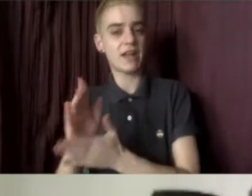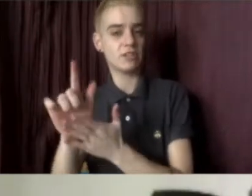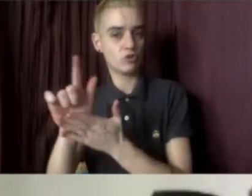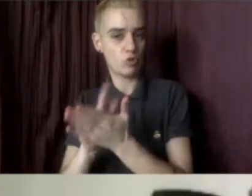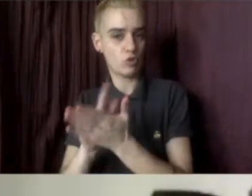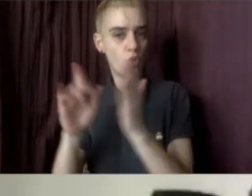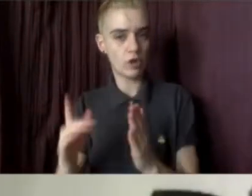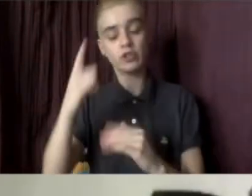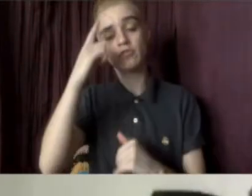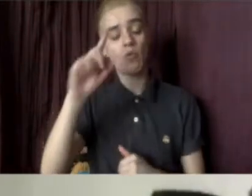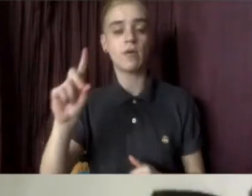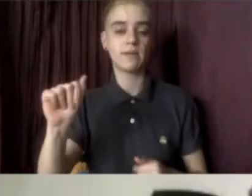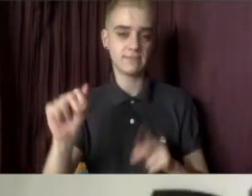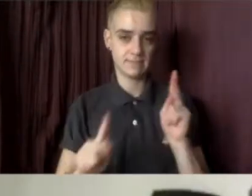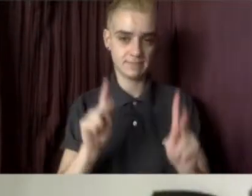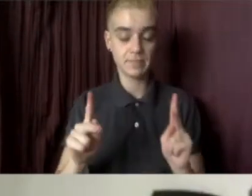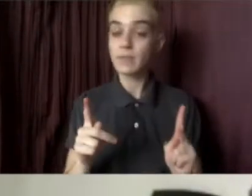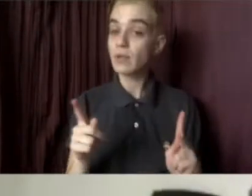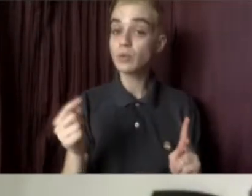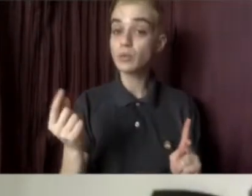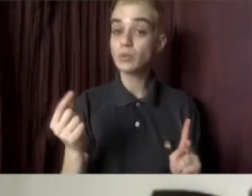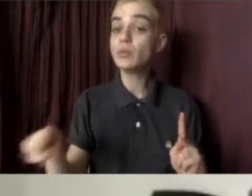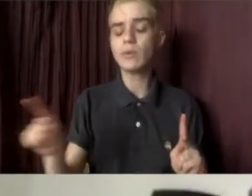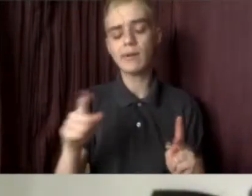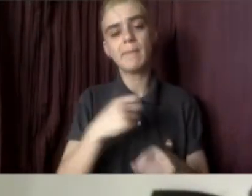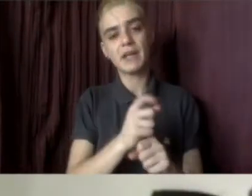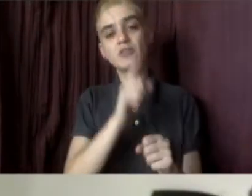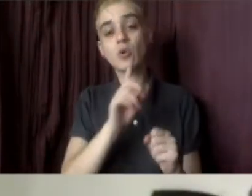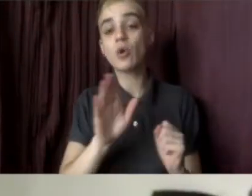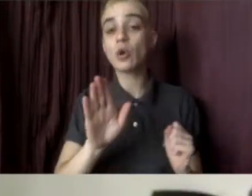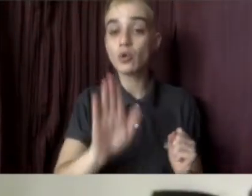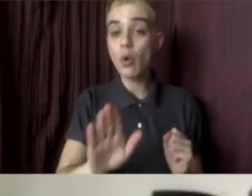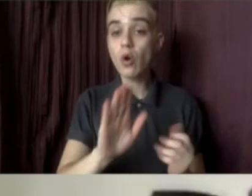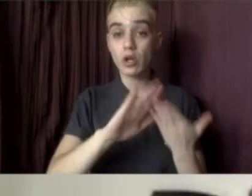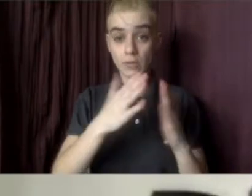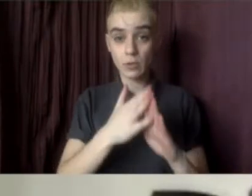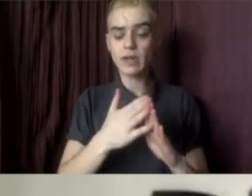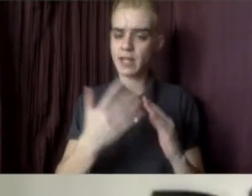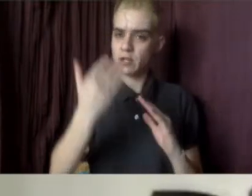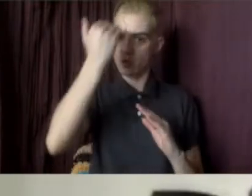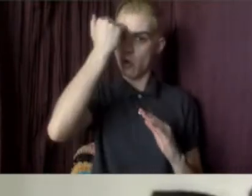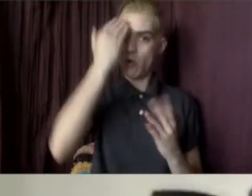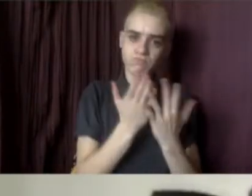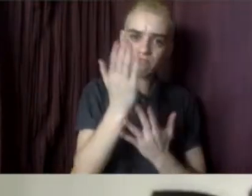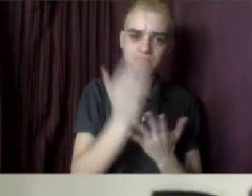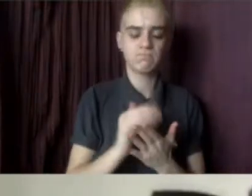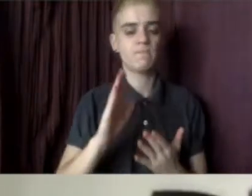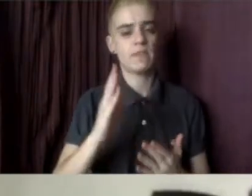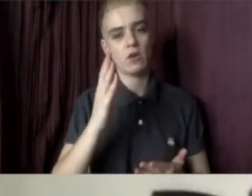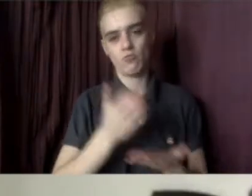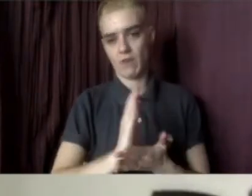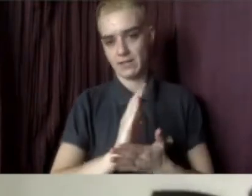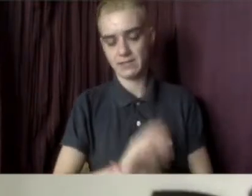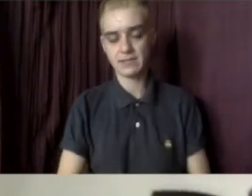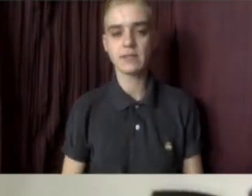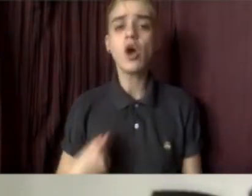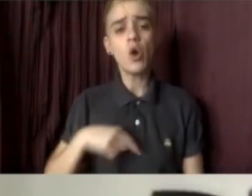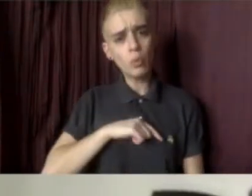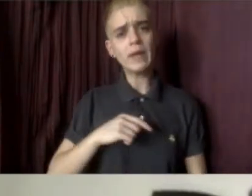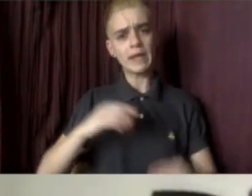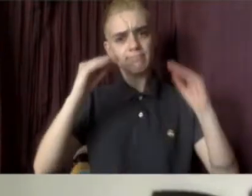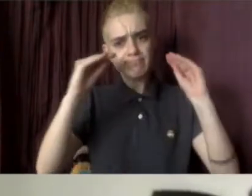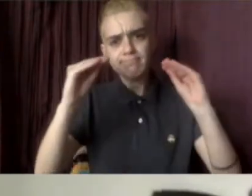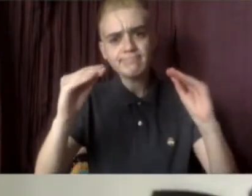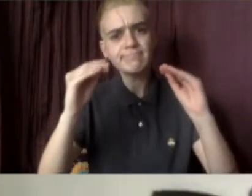say, no, you have to help this person with a disability. They also, the PNAs, do these assessments of the election sites